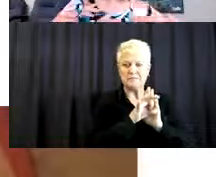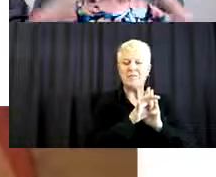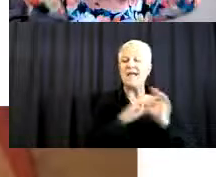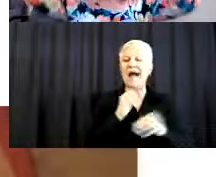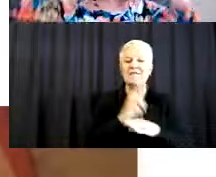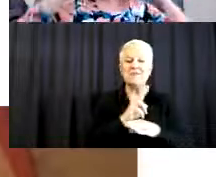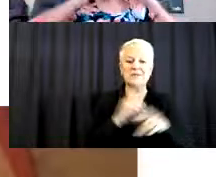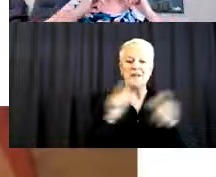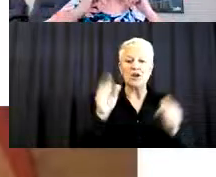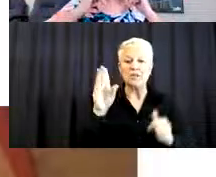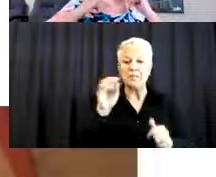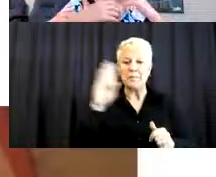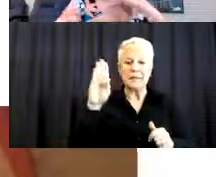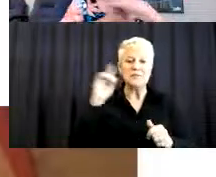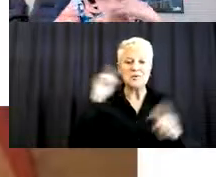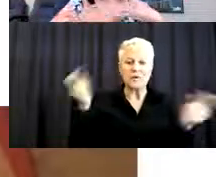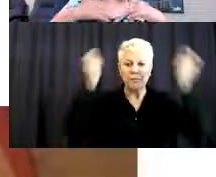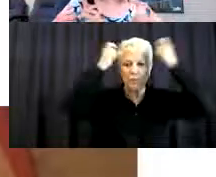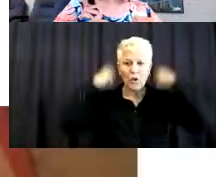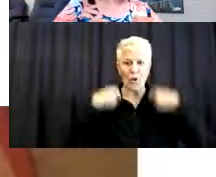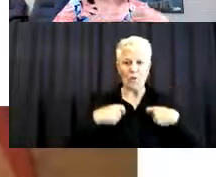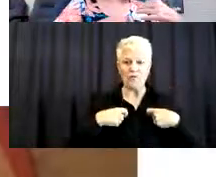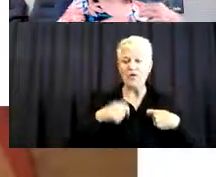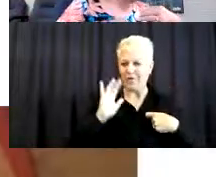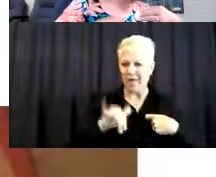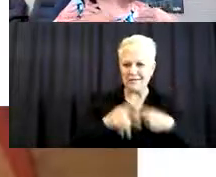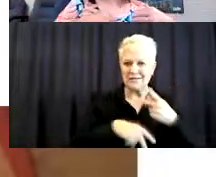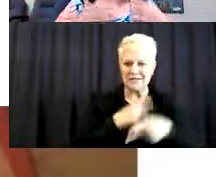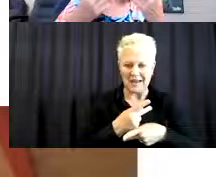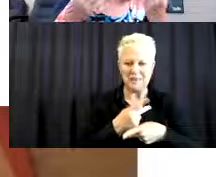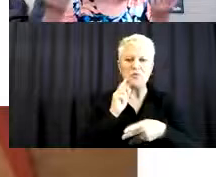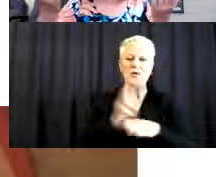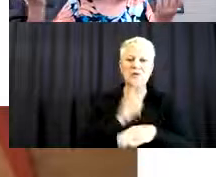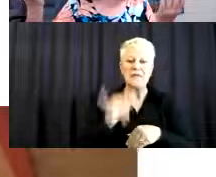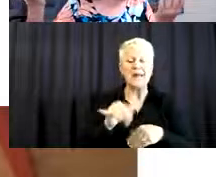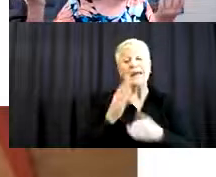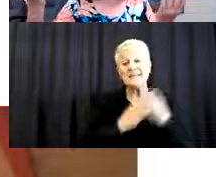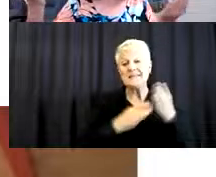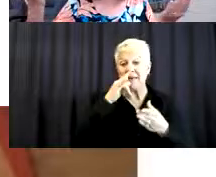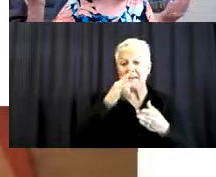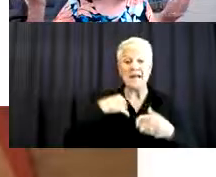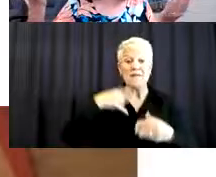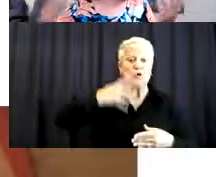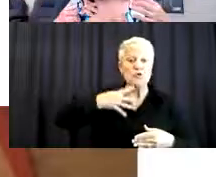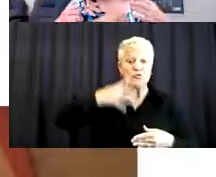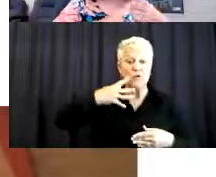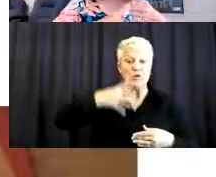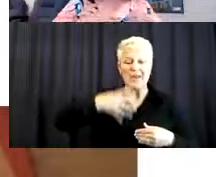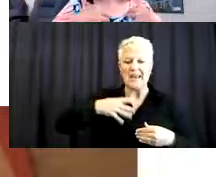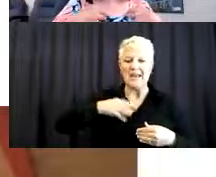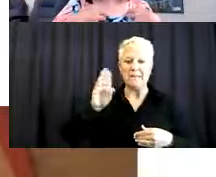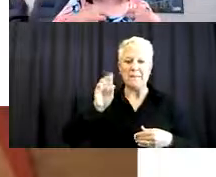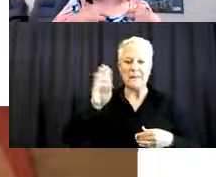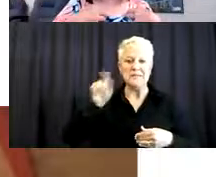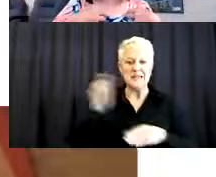large bibs, pull over the head types of bibs, and you can use that. Some kids have drooling bibs that they use anyway, and you